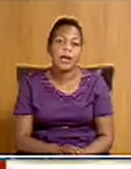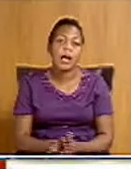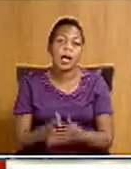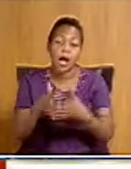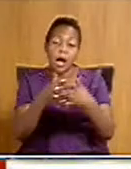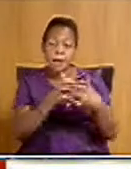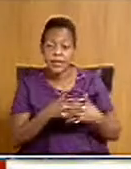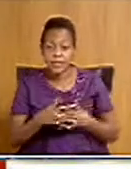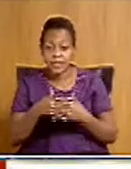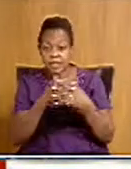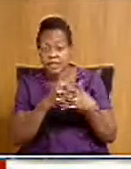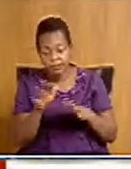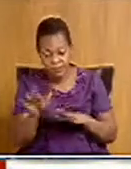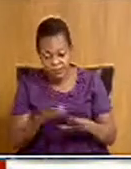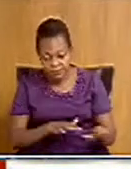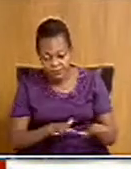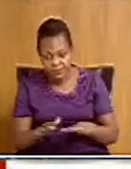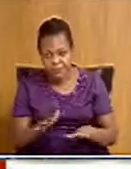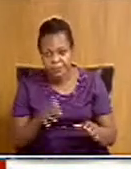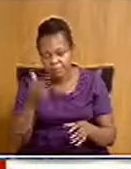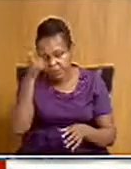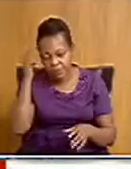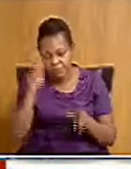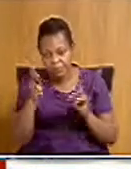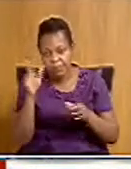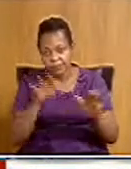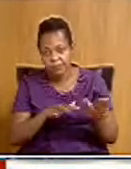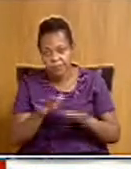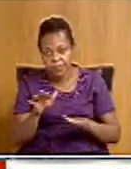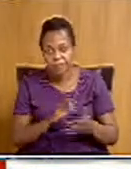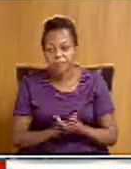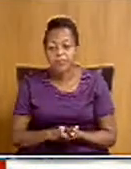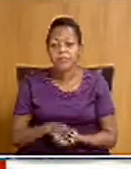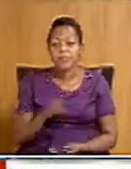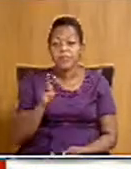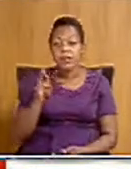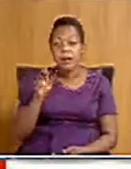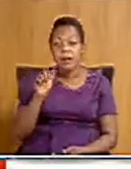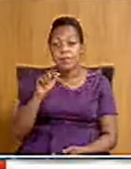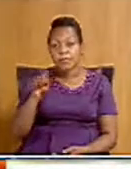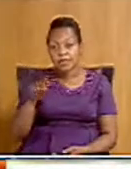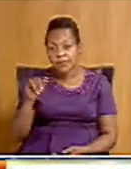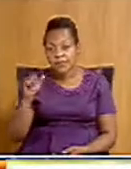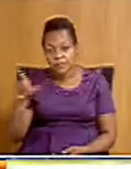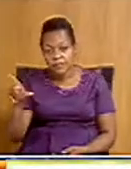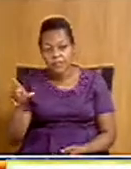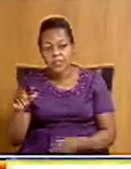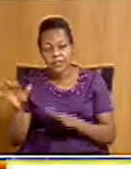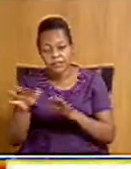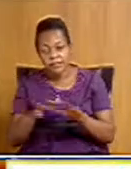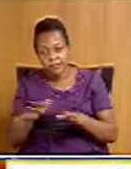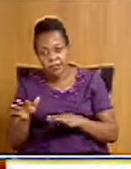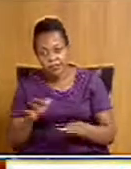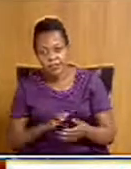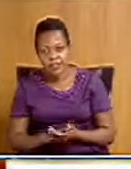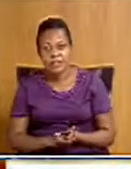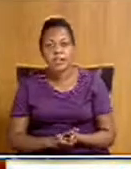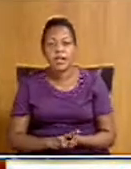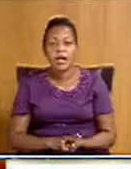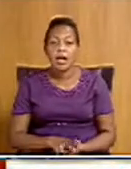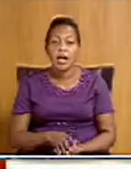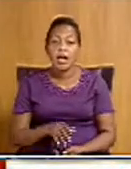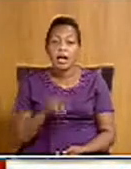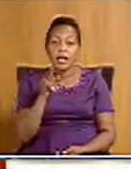In the USA, they are suffering. In Brazil, they are suffering. It is